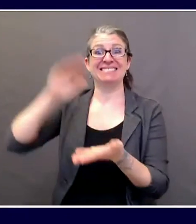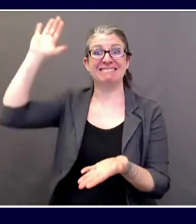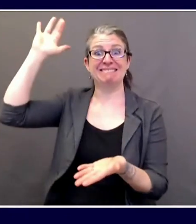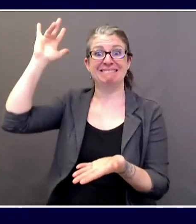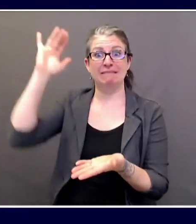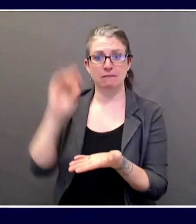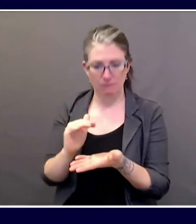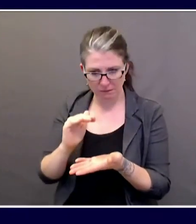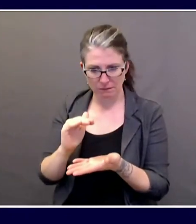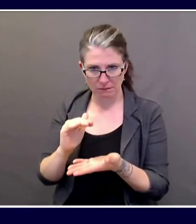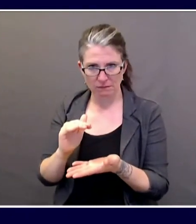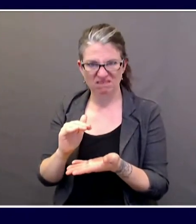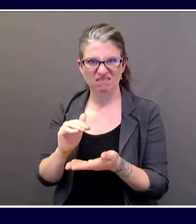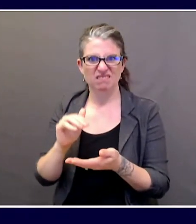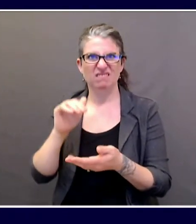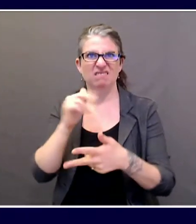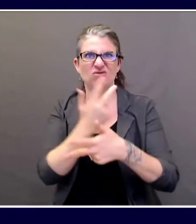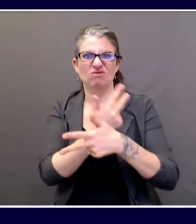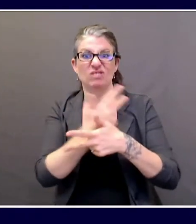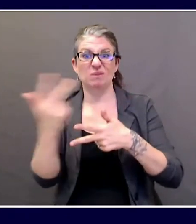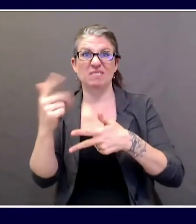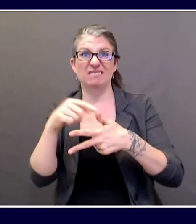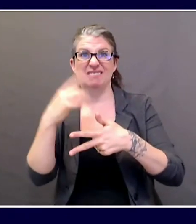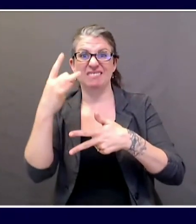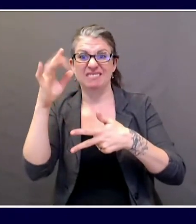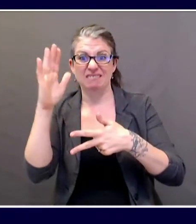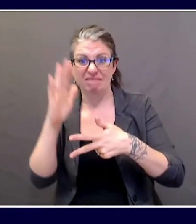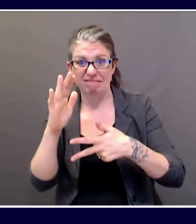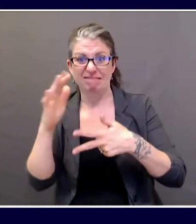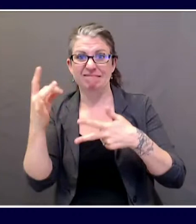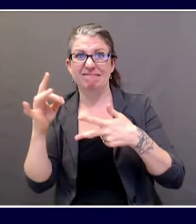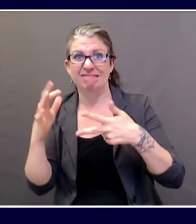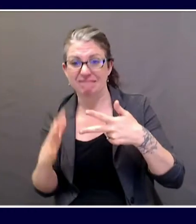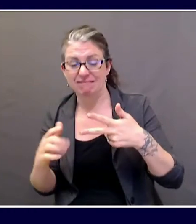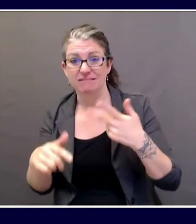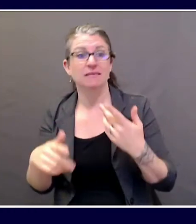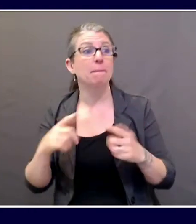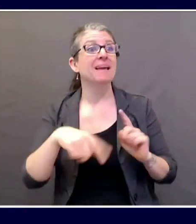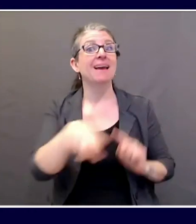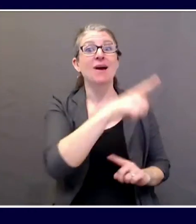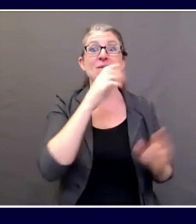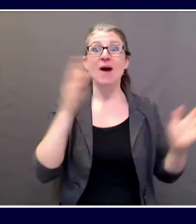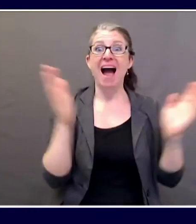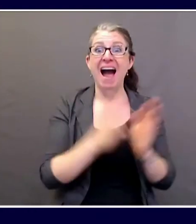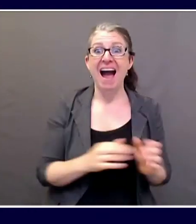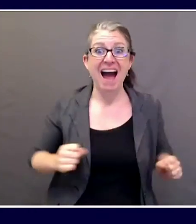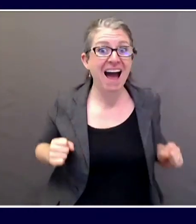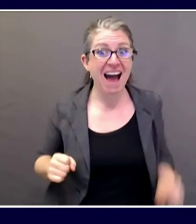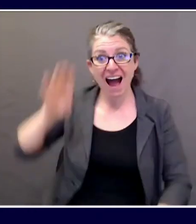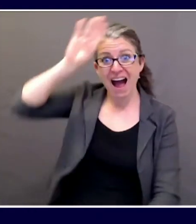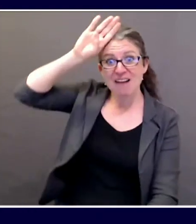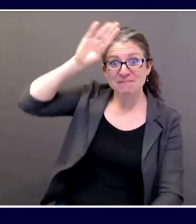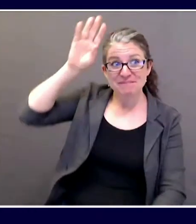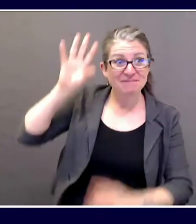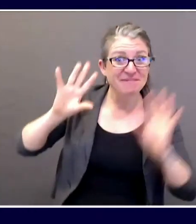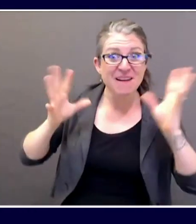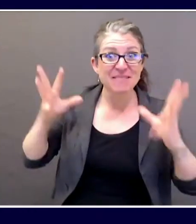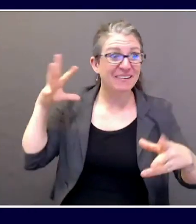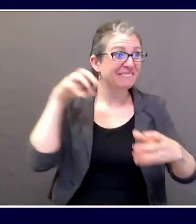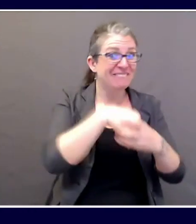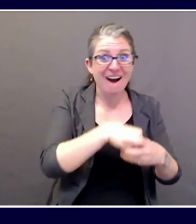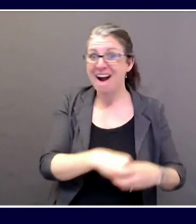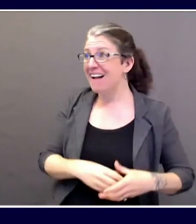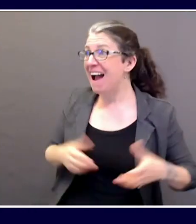vaccine. It also means that for the subsequent week, allocations will be a challenge. We are hopeful that later in